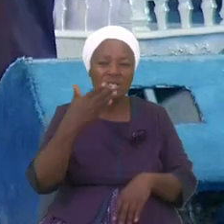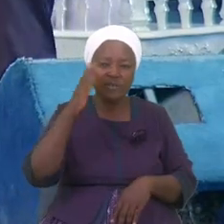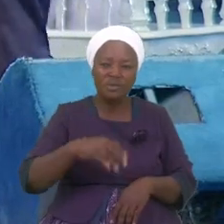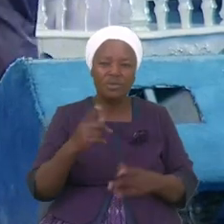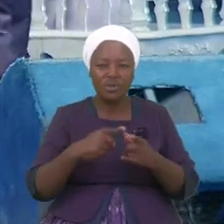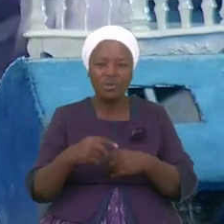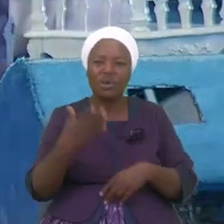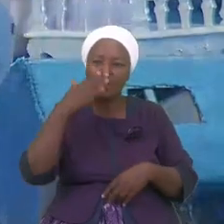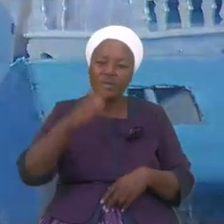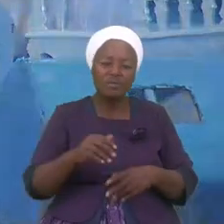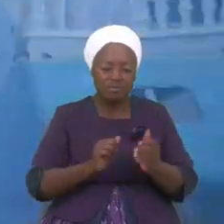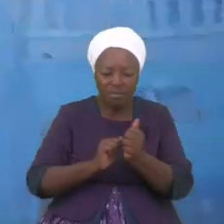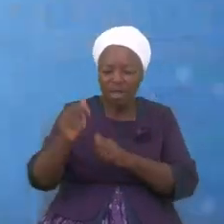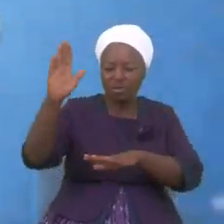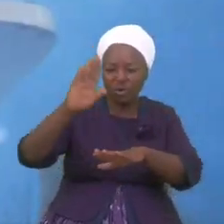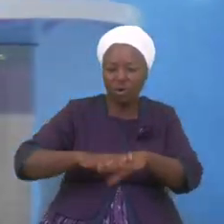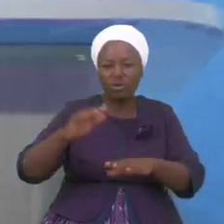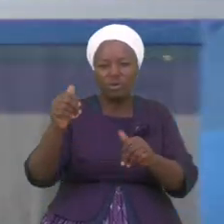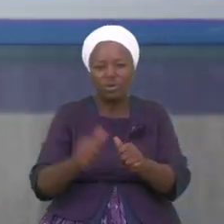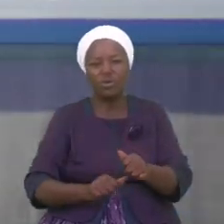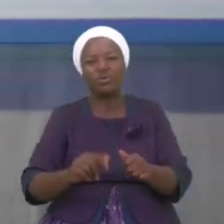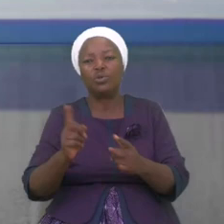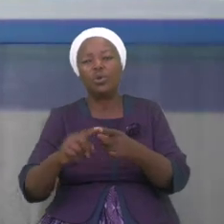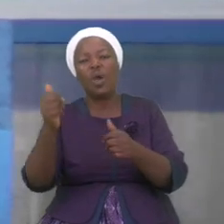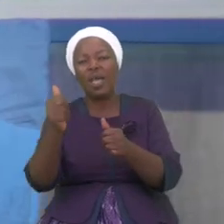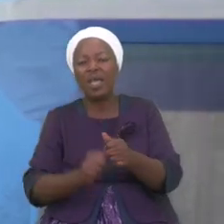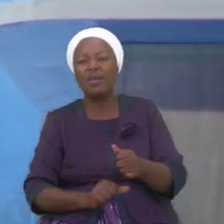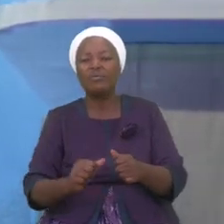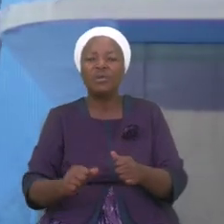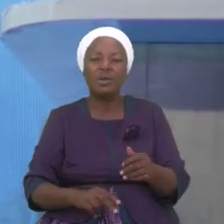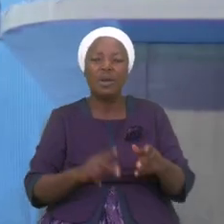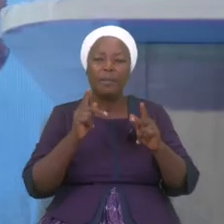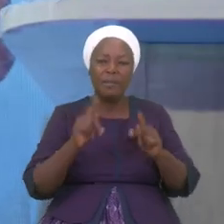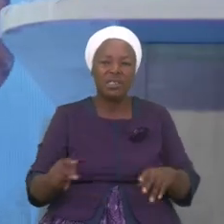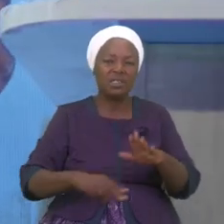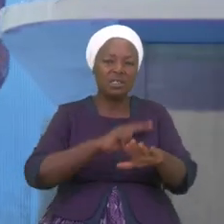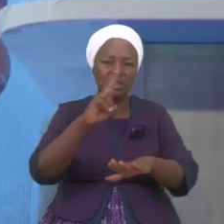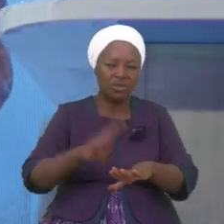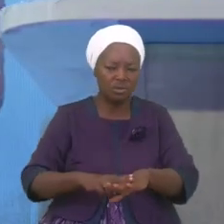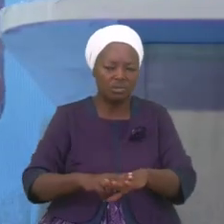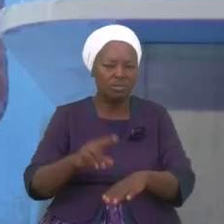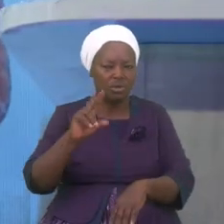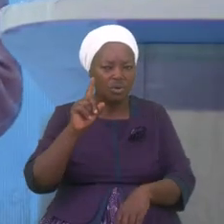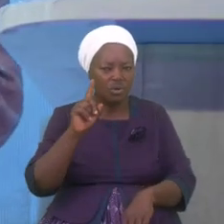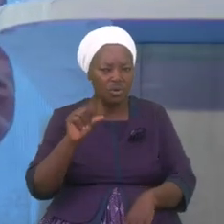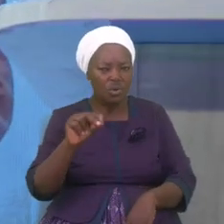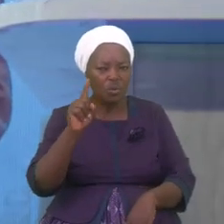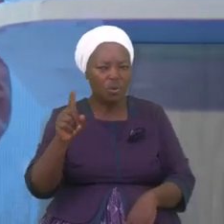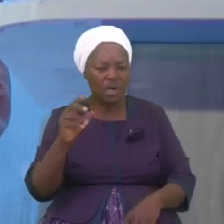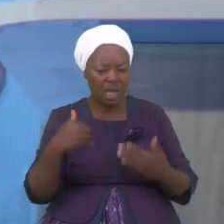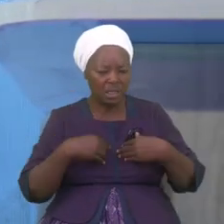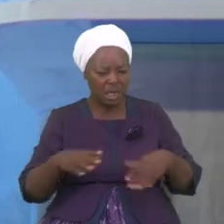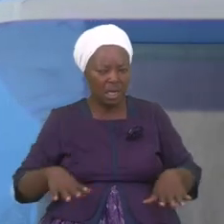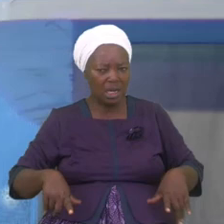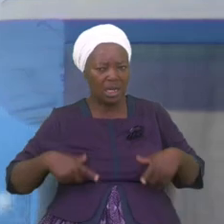passed on to every person's nature. Nobody has lived like an angel here on